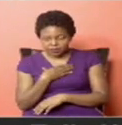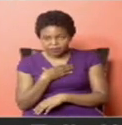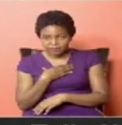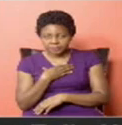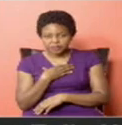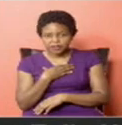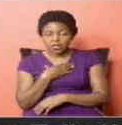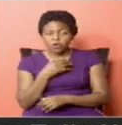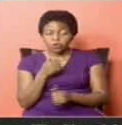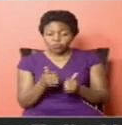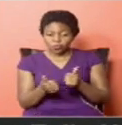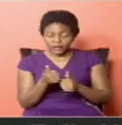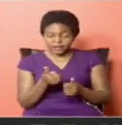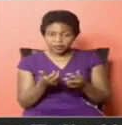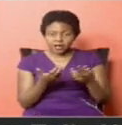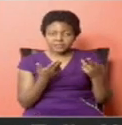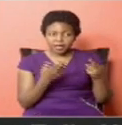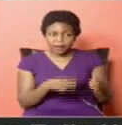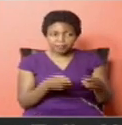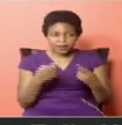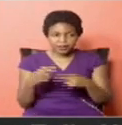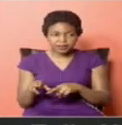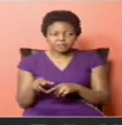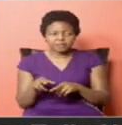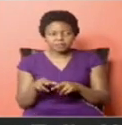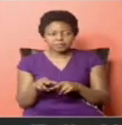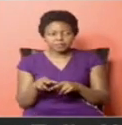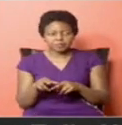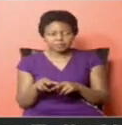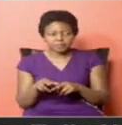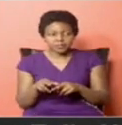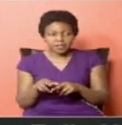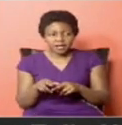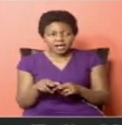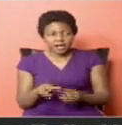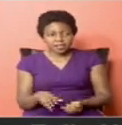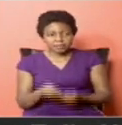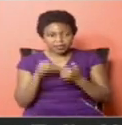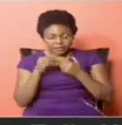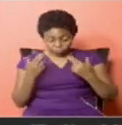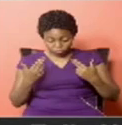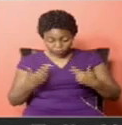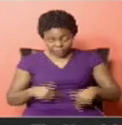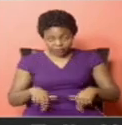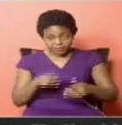that we have carried out to health facilities,